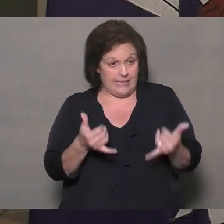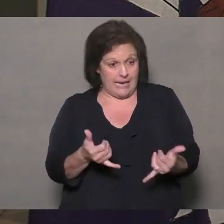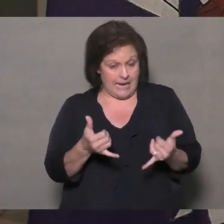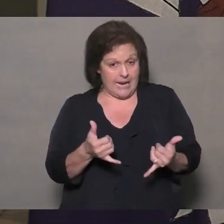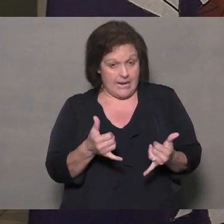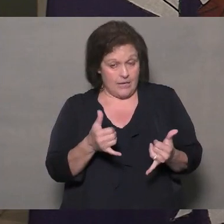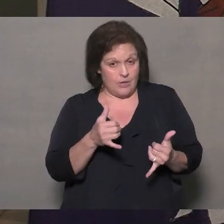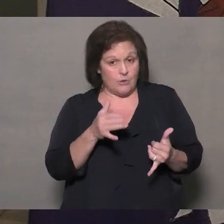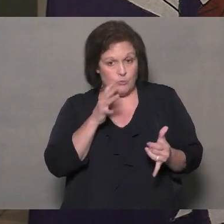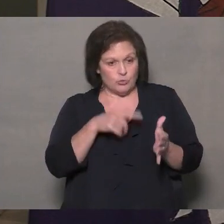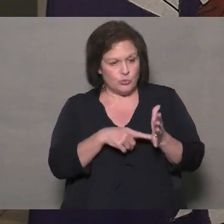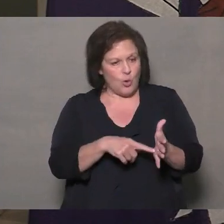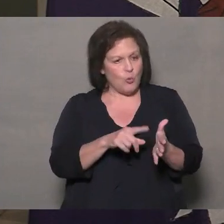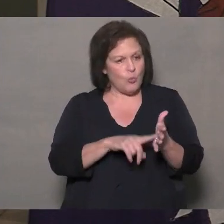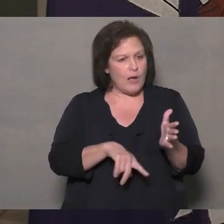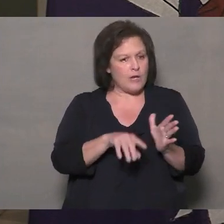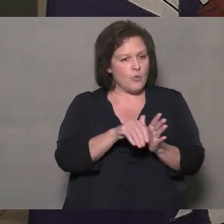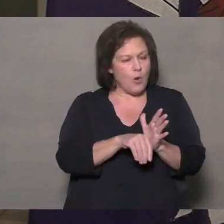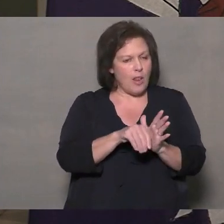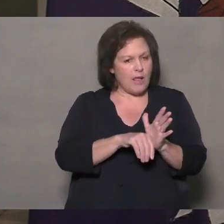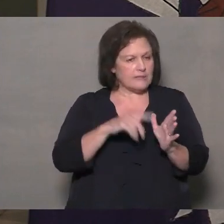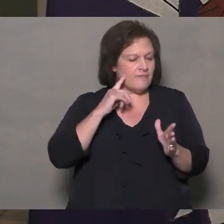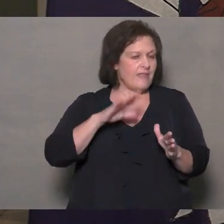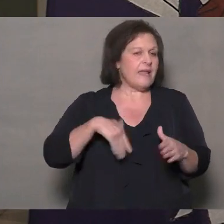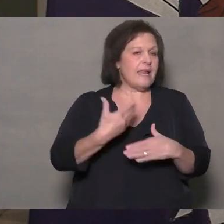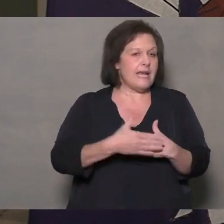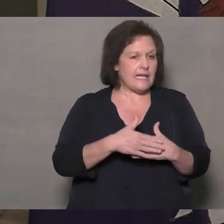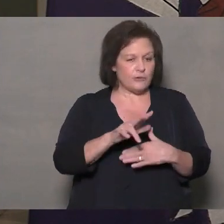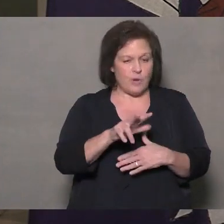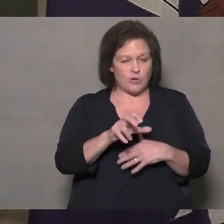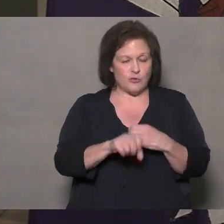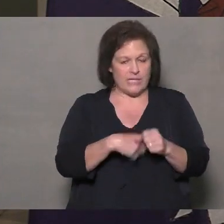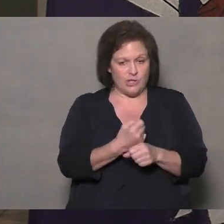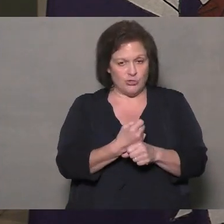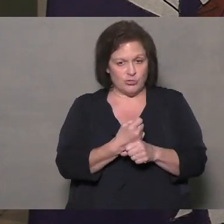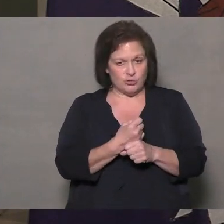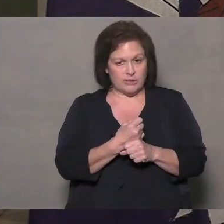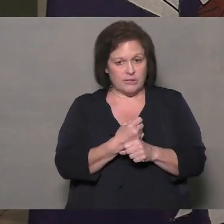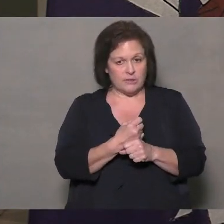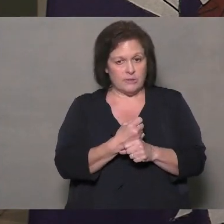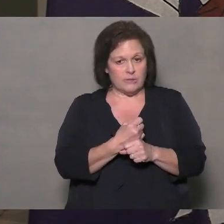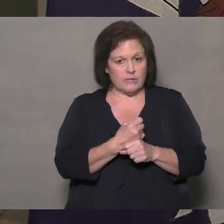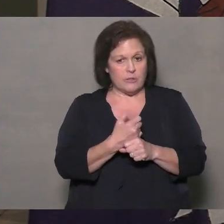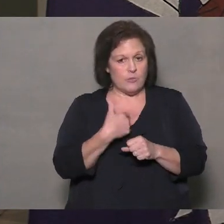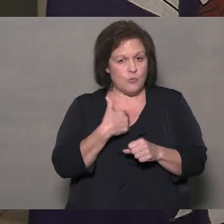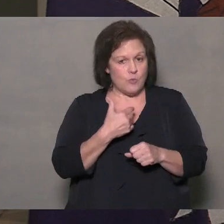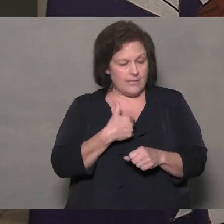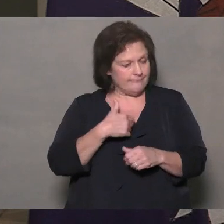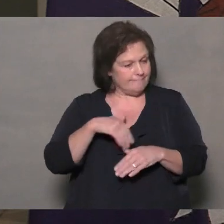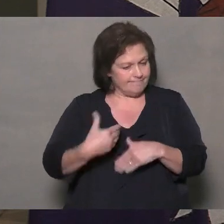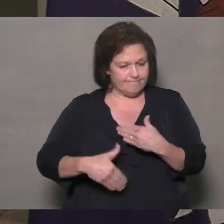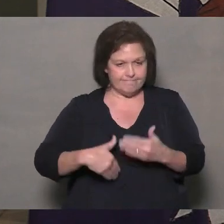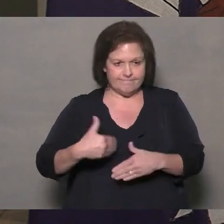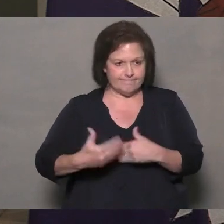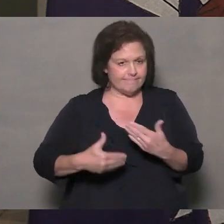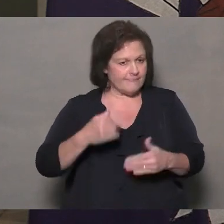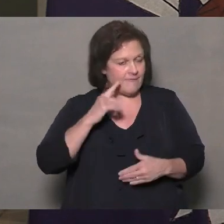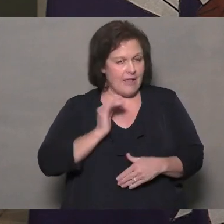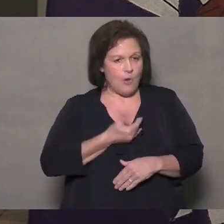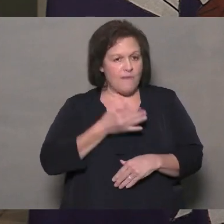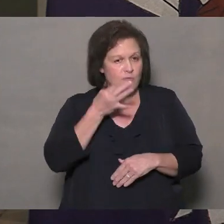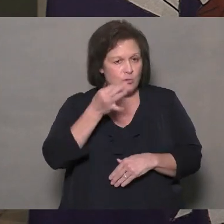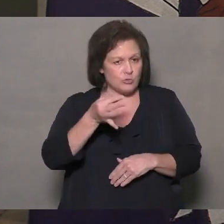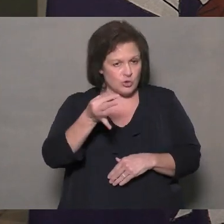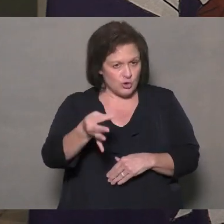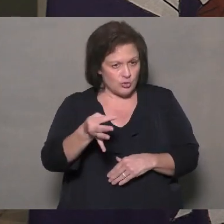will define New Orleans for the next 300 years. We're moving forward in that future, and